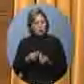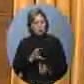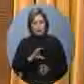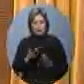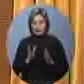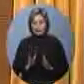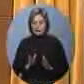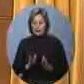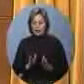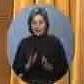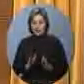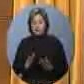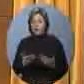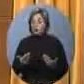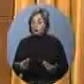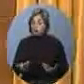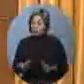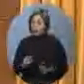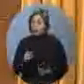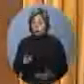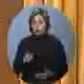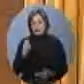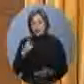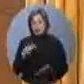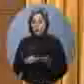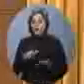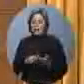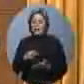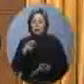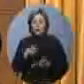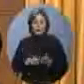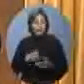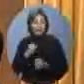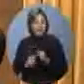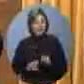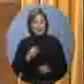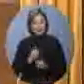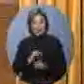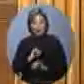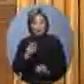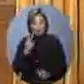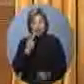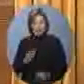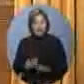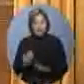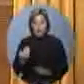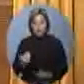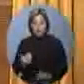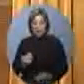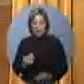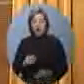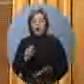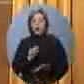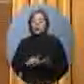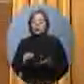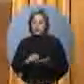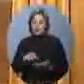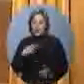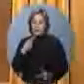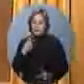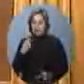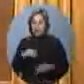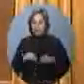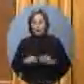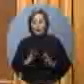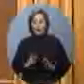unprecedented global tax. Can the Parliamentary Secretary to the Minister of Finance please tell this House what our Conservative government is doing